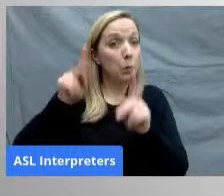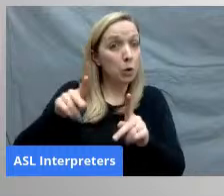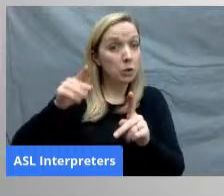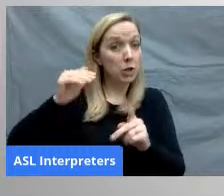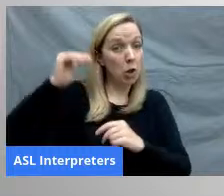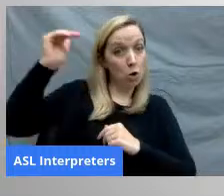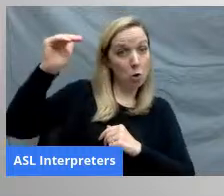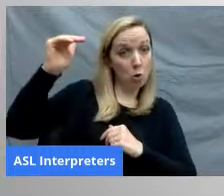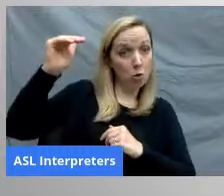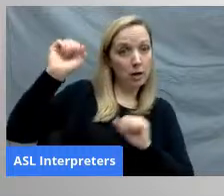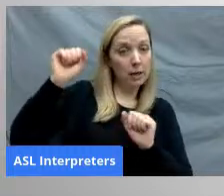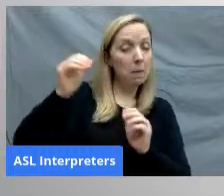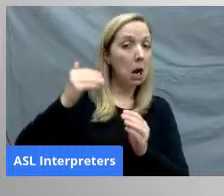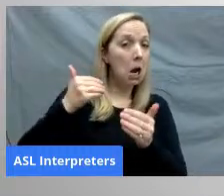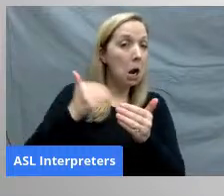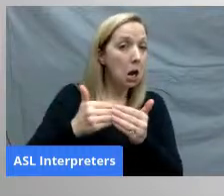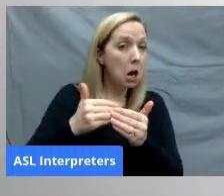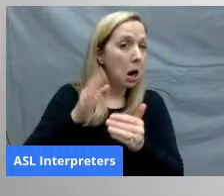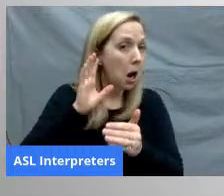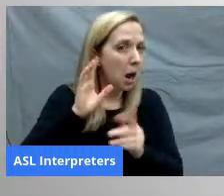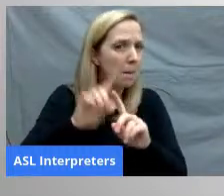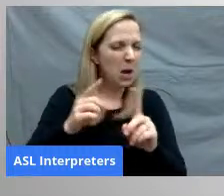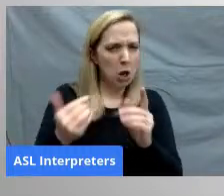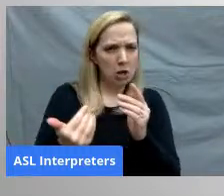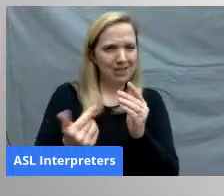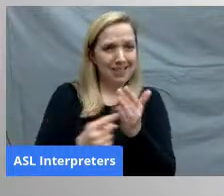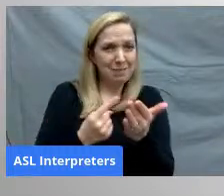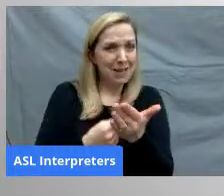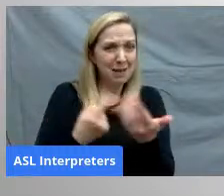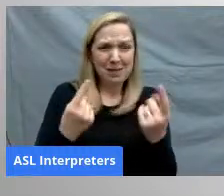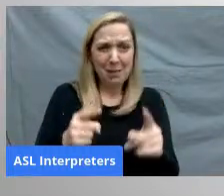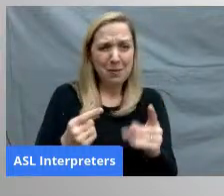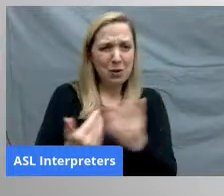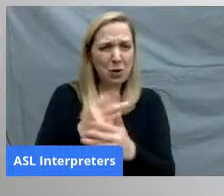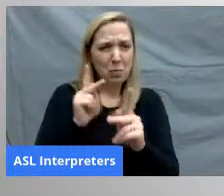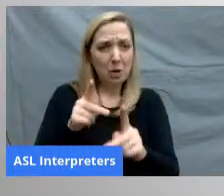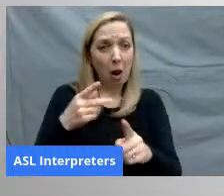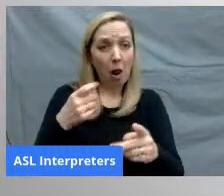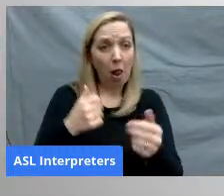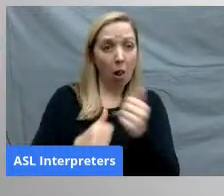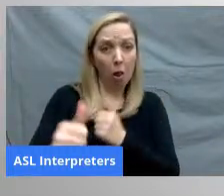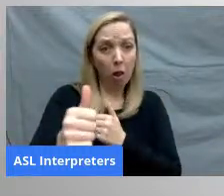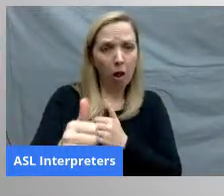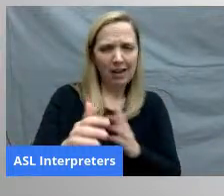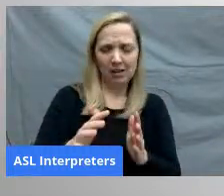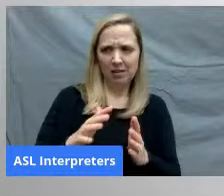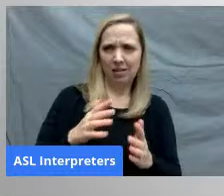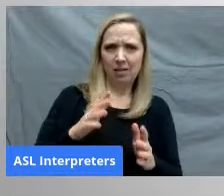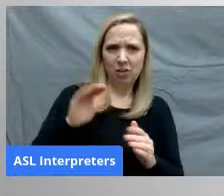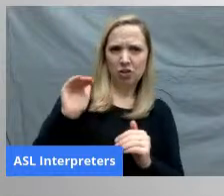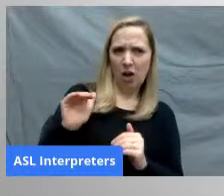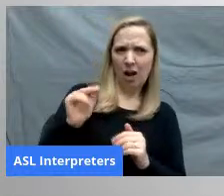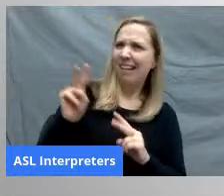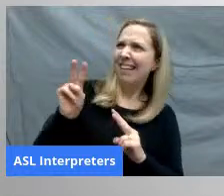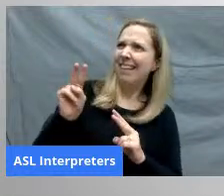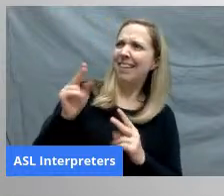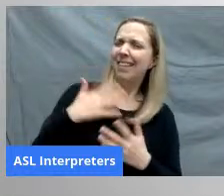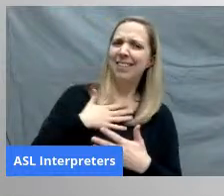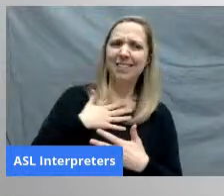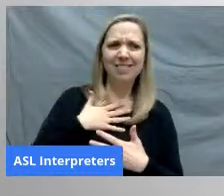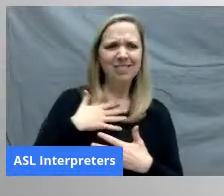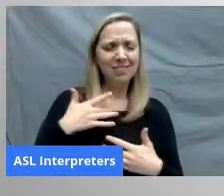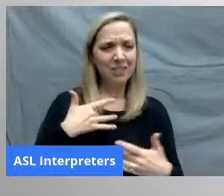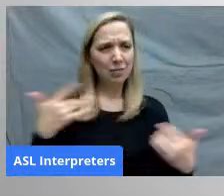new person coming in can be re-traumatizing to a student. And so what does that look like in a procedure? And we'll have to just kind of over time,